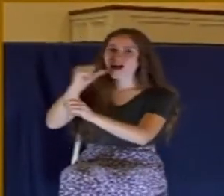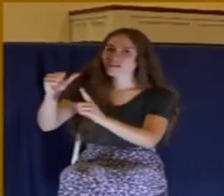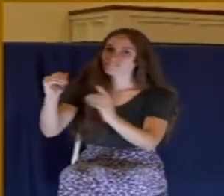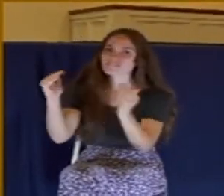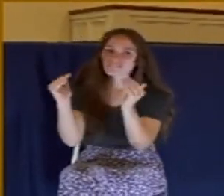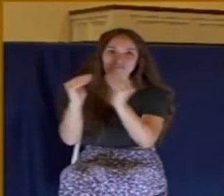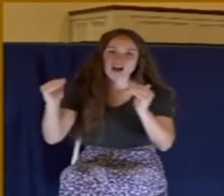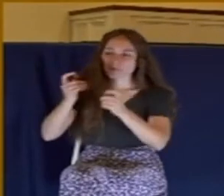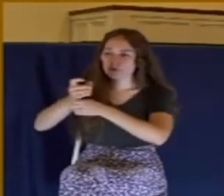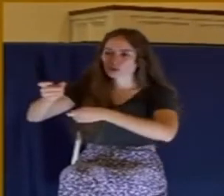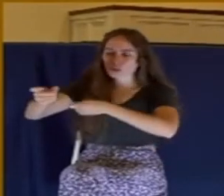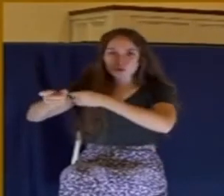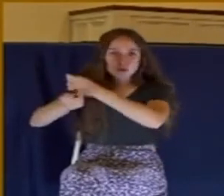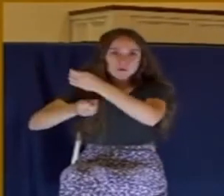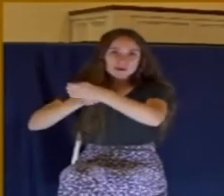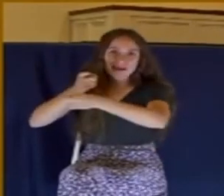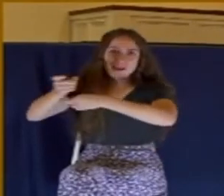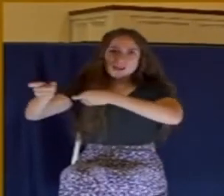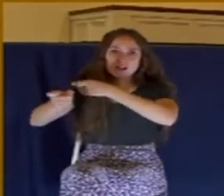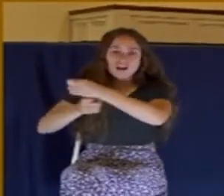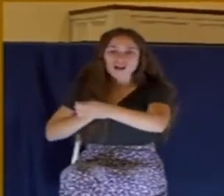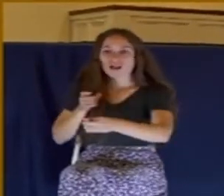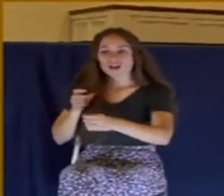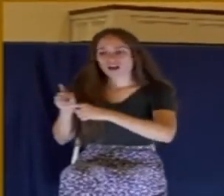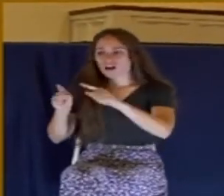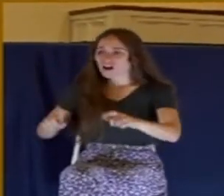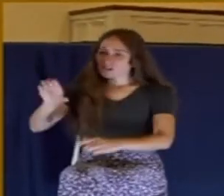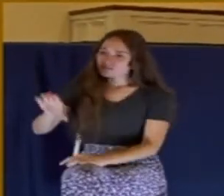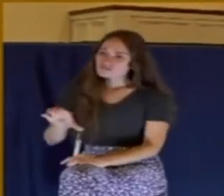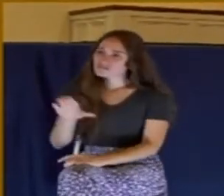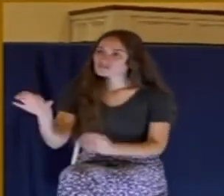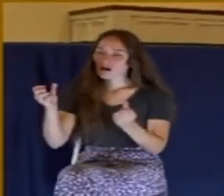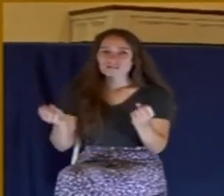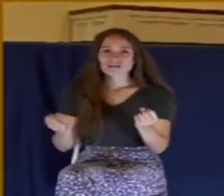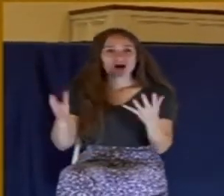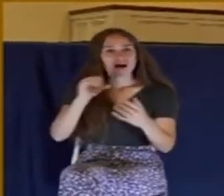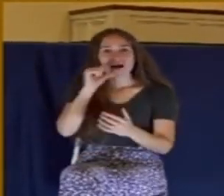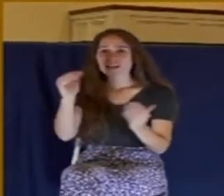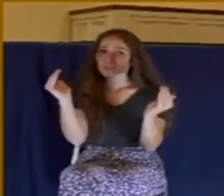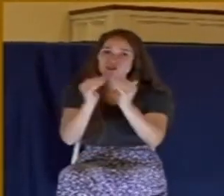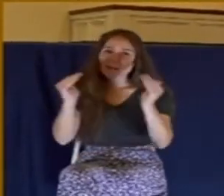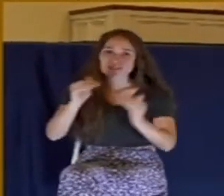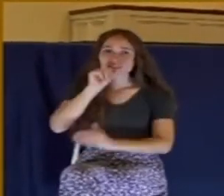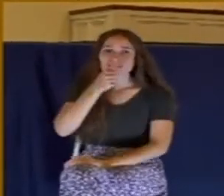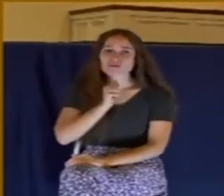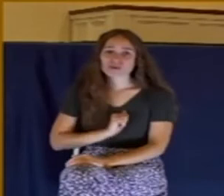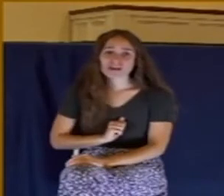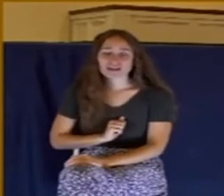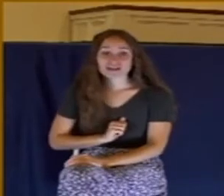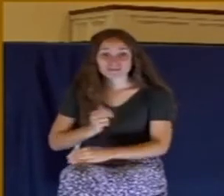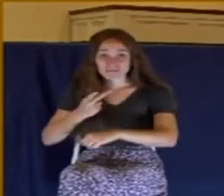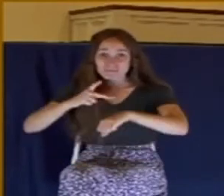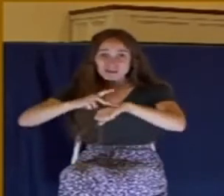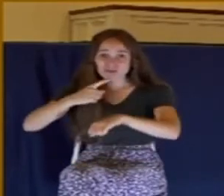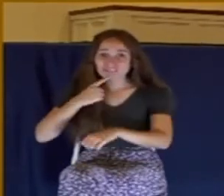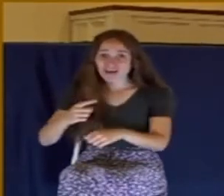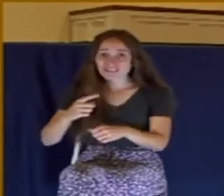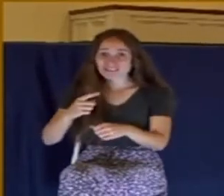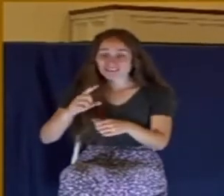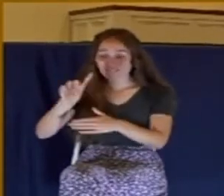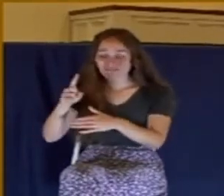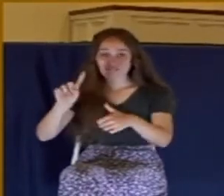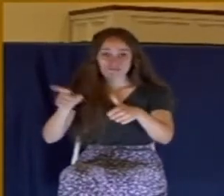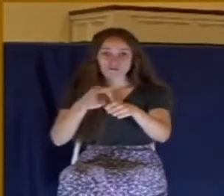he went to the cross, when he had to go through all of that unjust suffering. You know what the Bible says? Peter says this in 1 Peter chapter 2, if